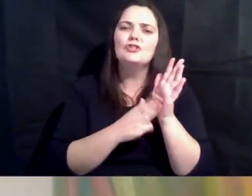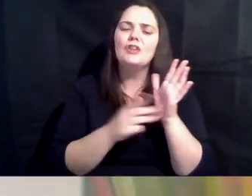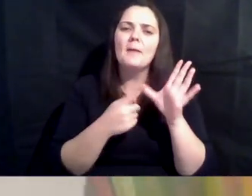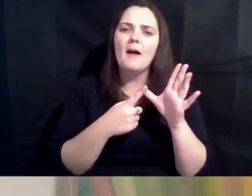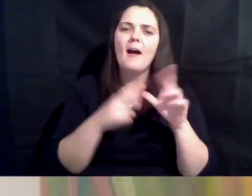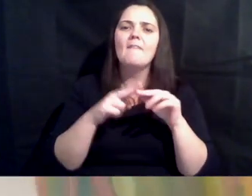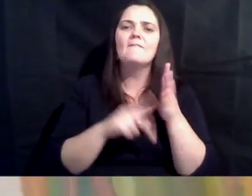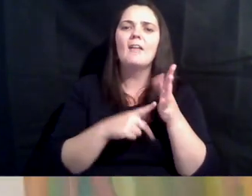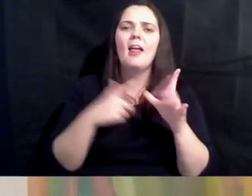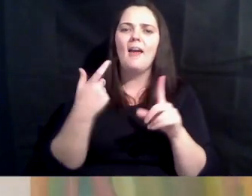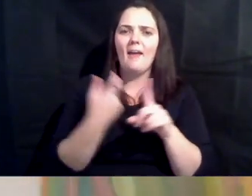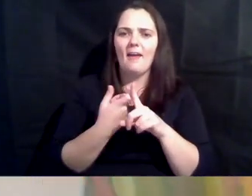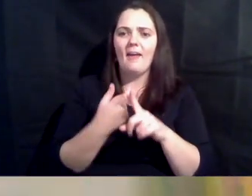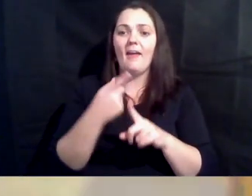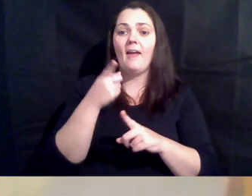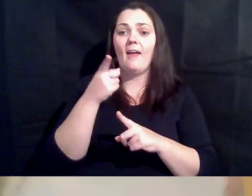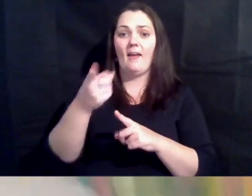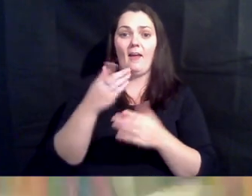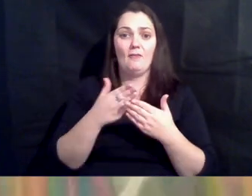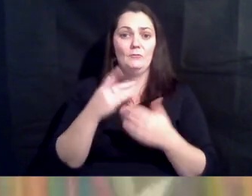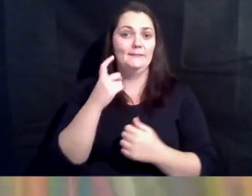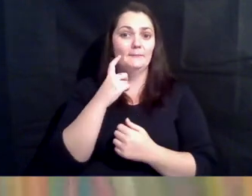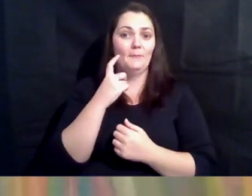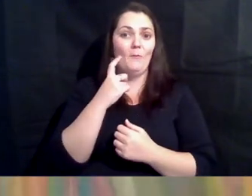can see that she has